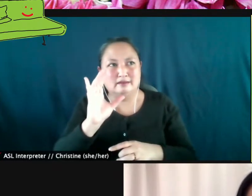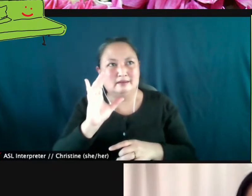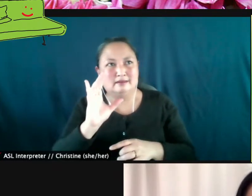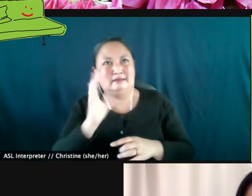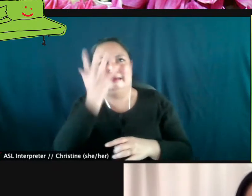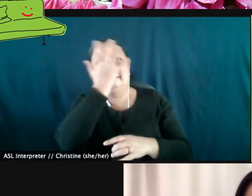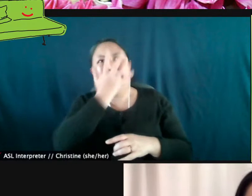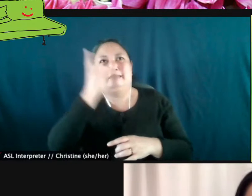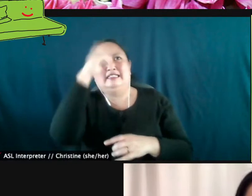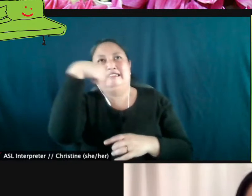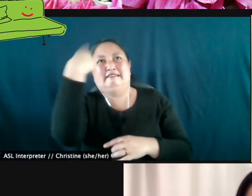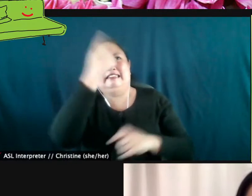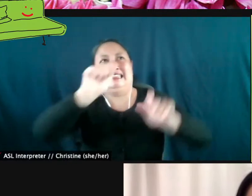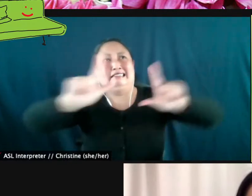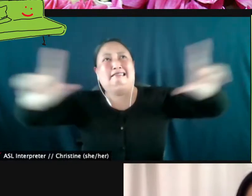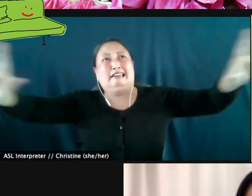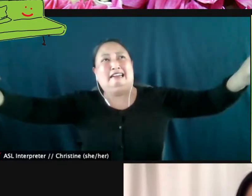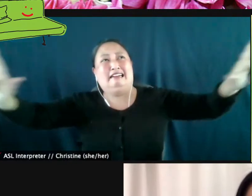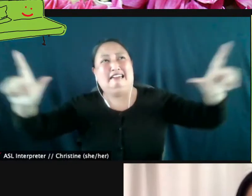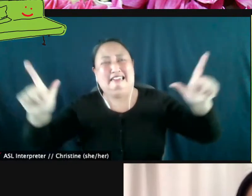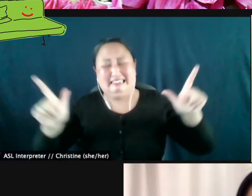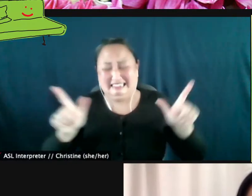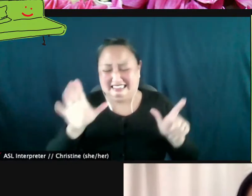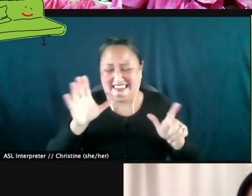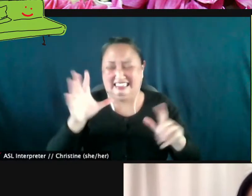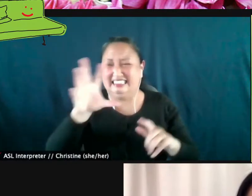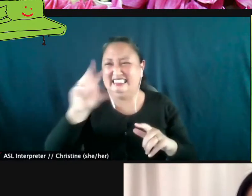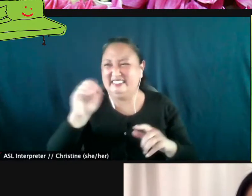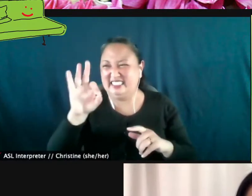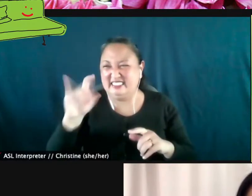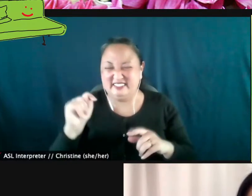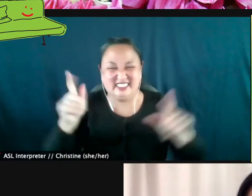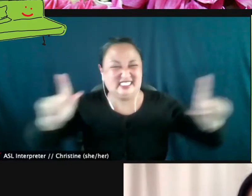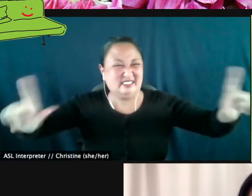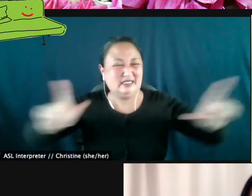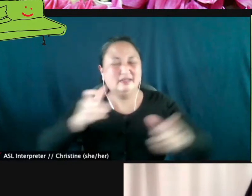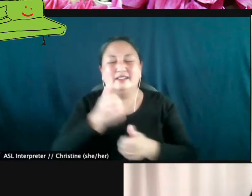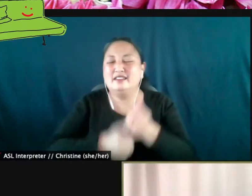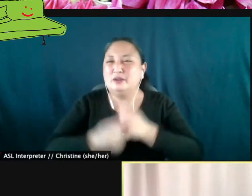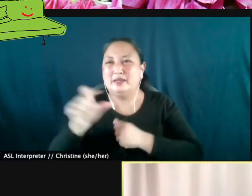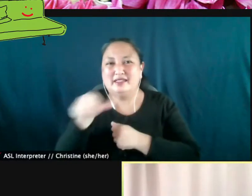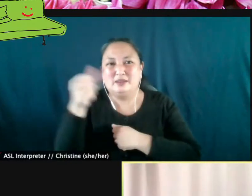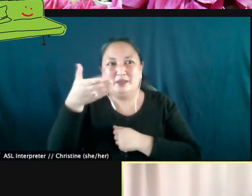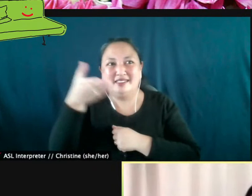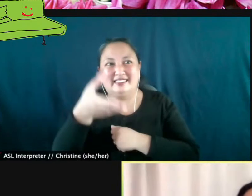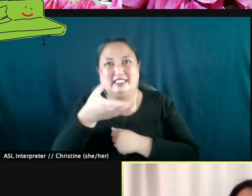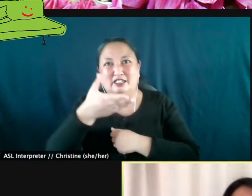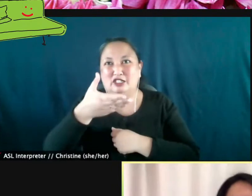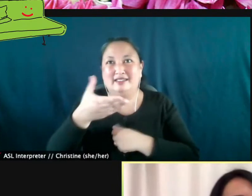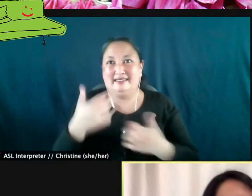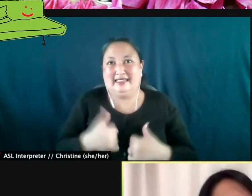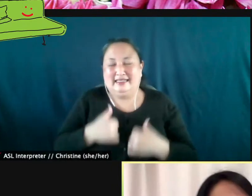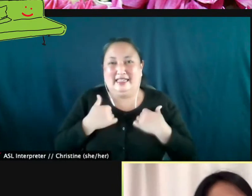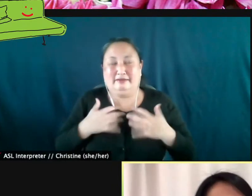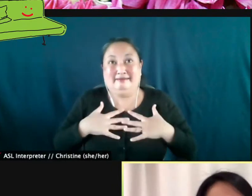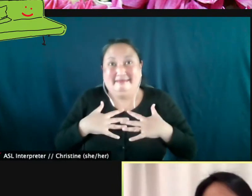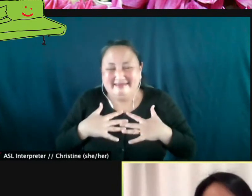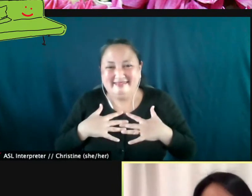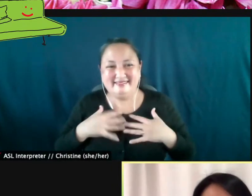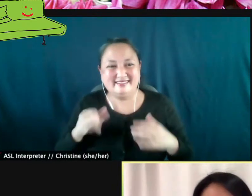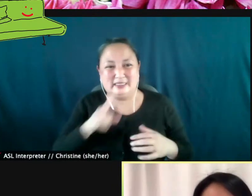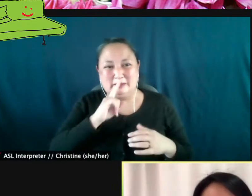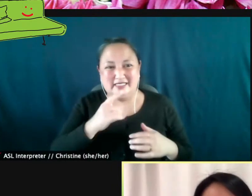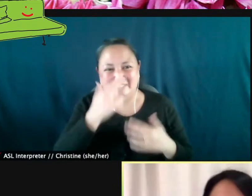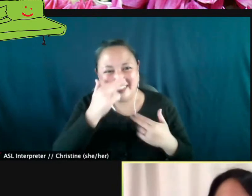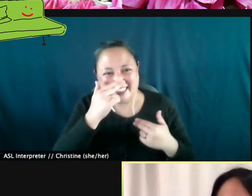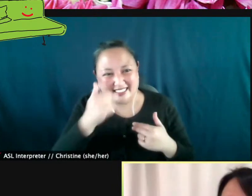a 50-foot screen while everybody else was there in person. So Oh no. yeah. That's really